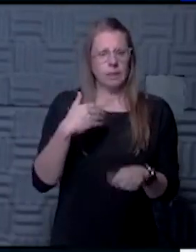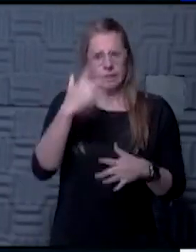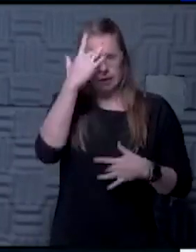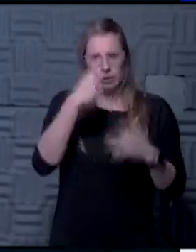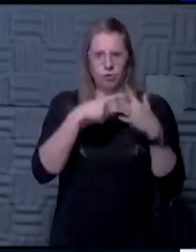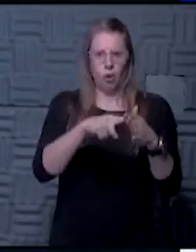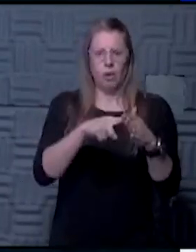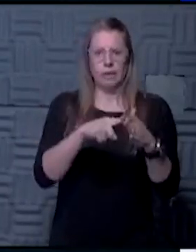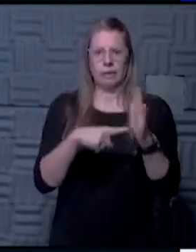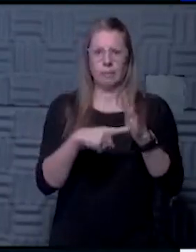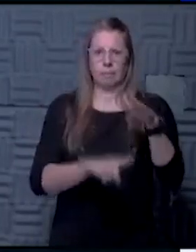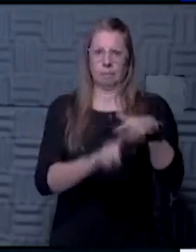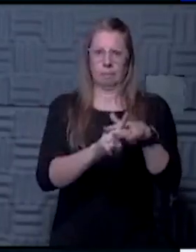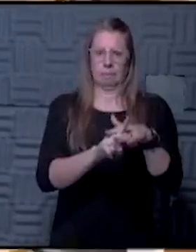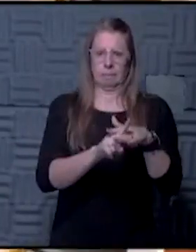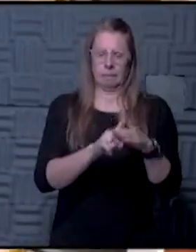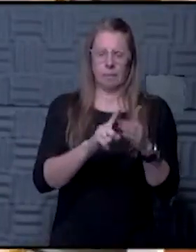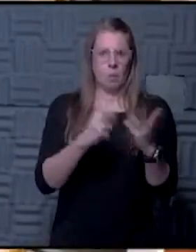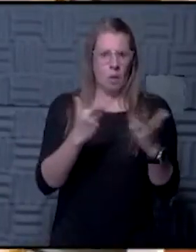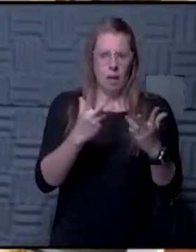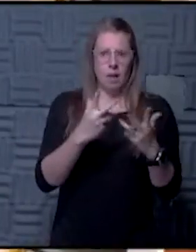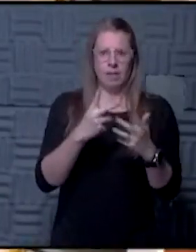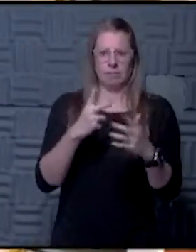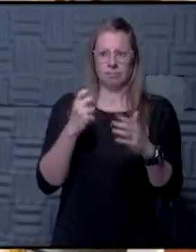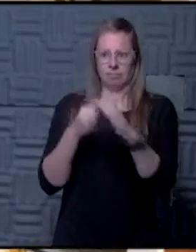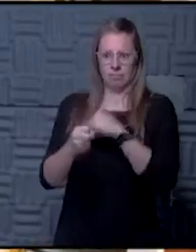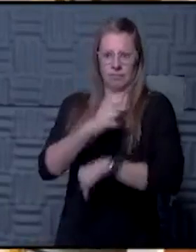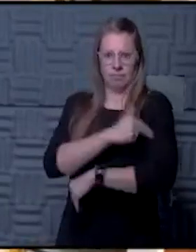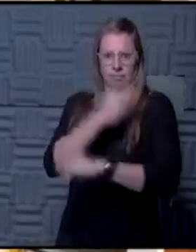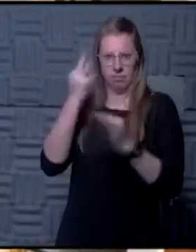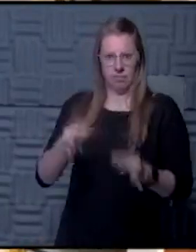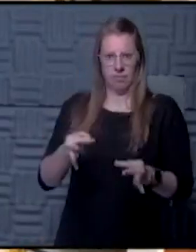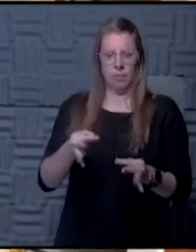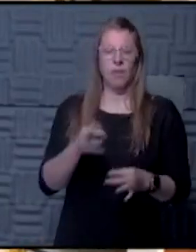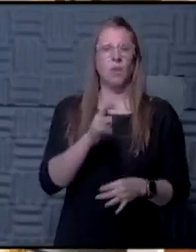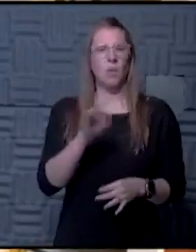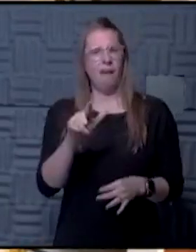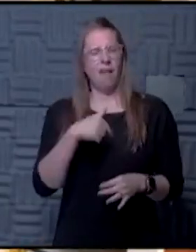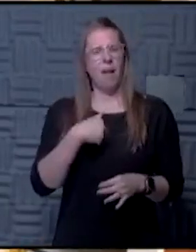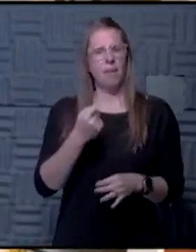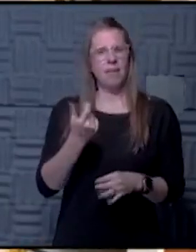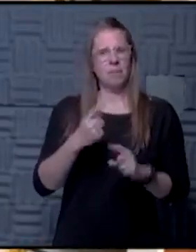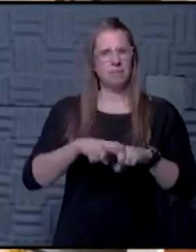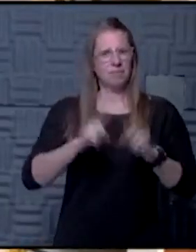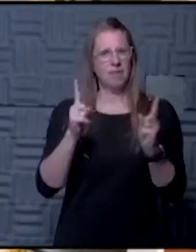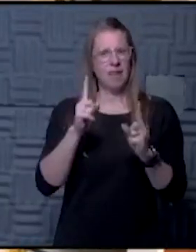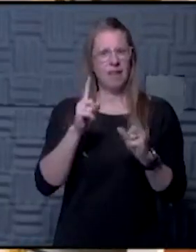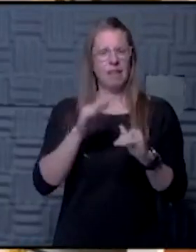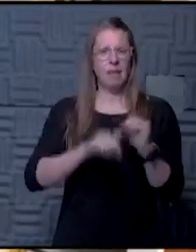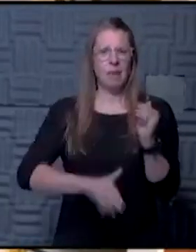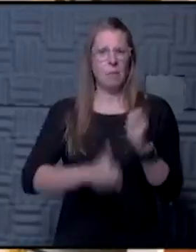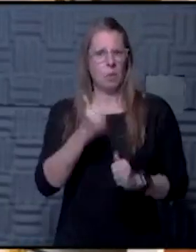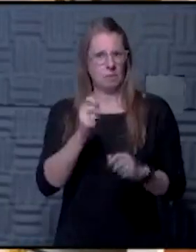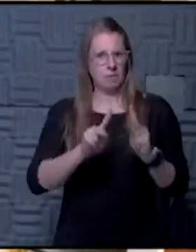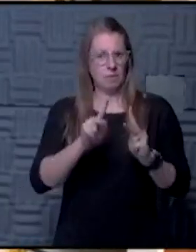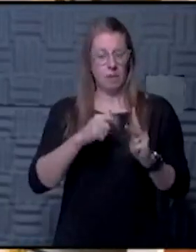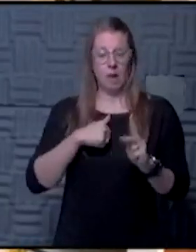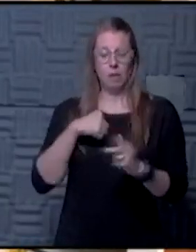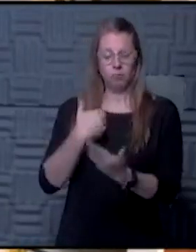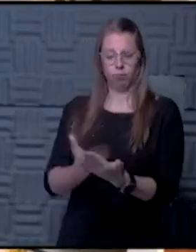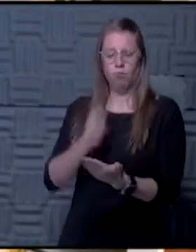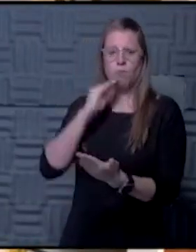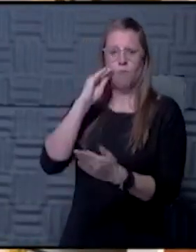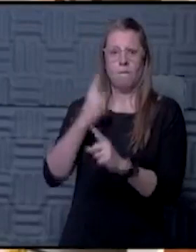what led you to the hospital? Well, I think I'm a little bit different than most people. I came home from work on